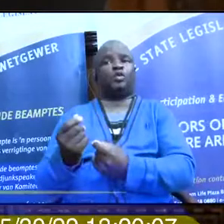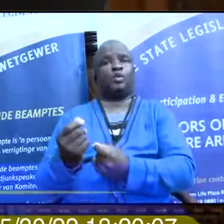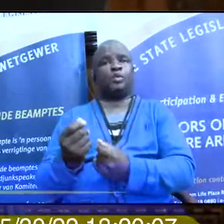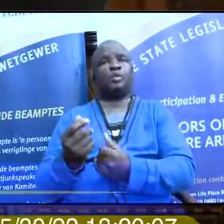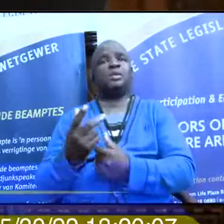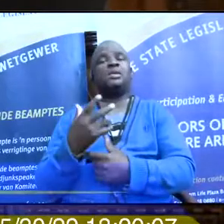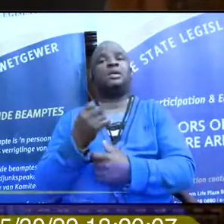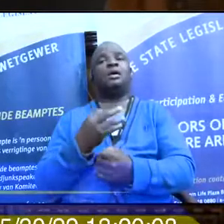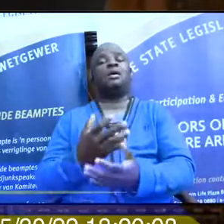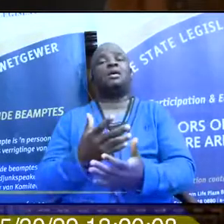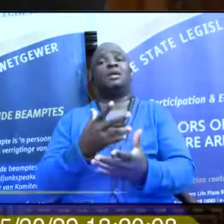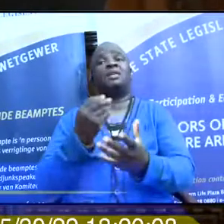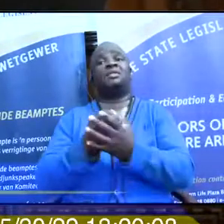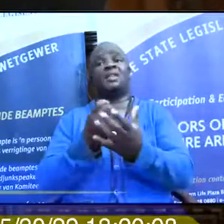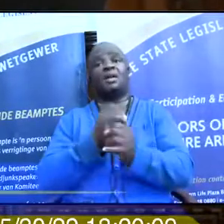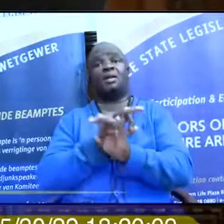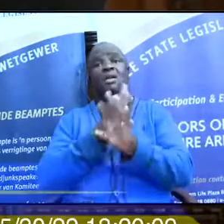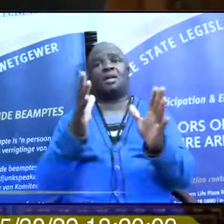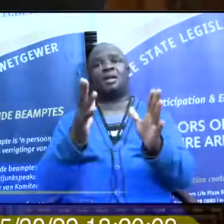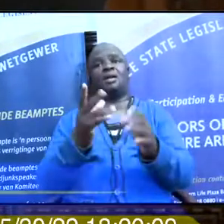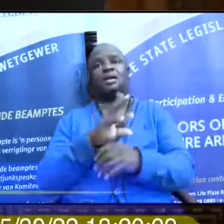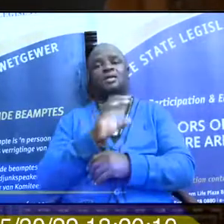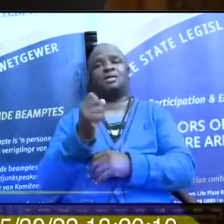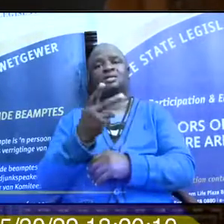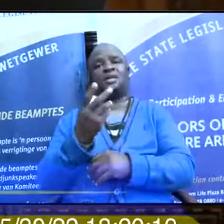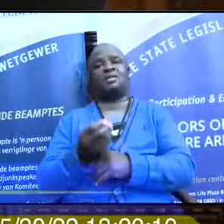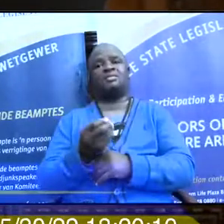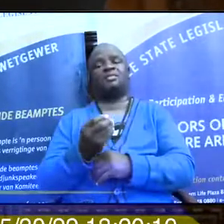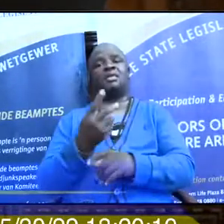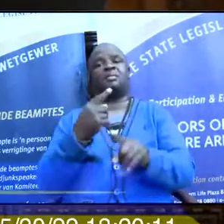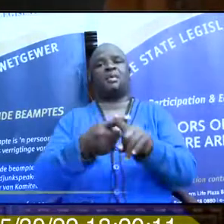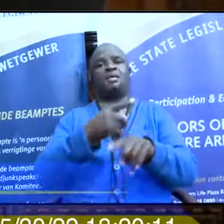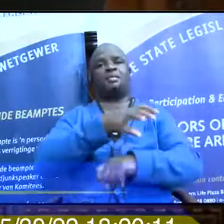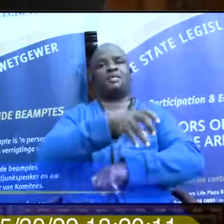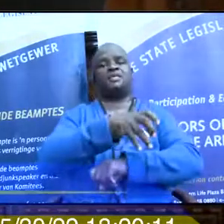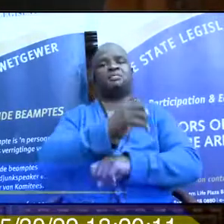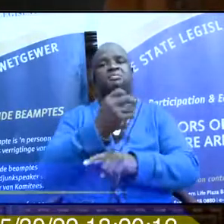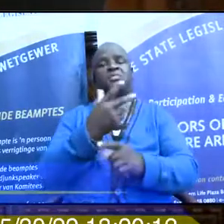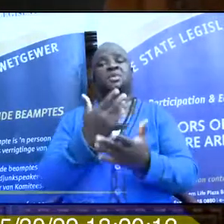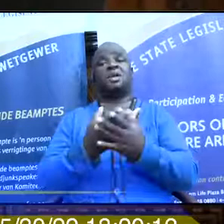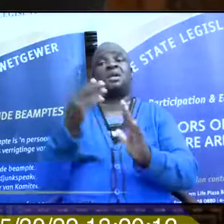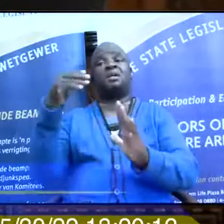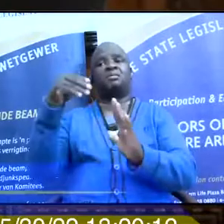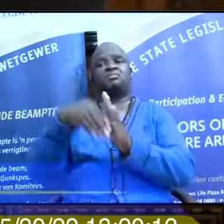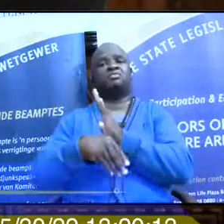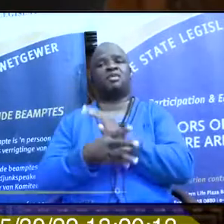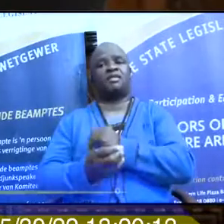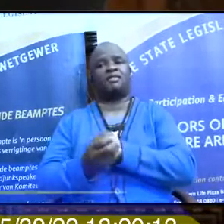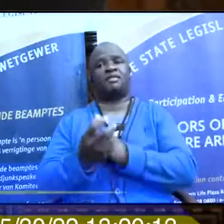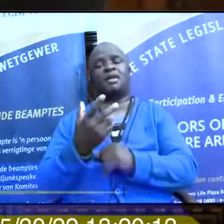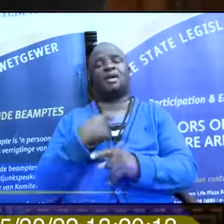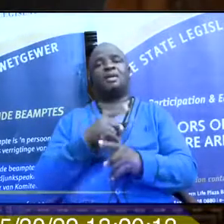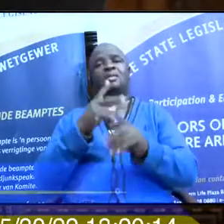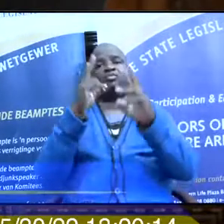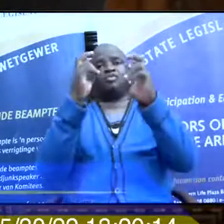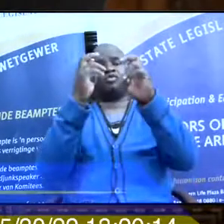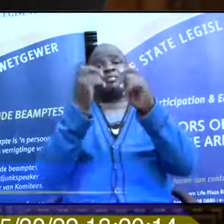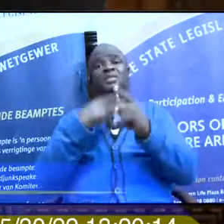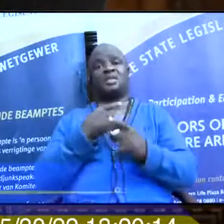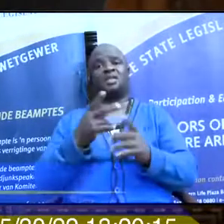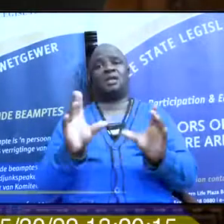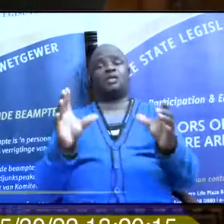the writings on the wall that as a country and the province we are on a downward spiral collective beginning